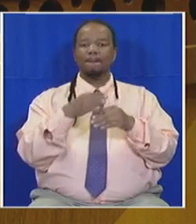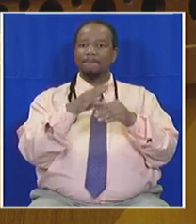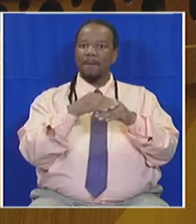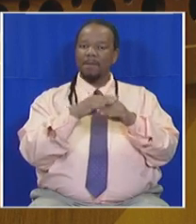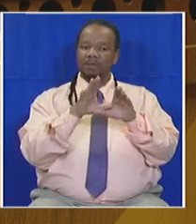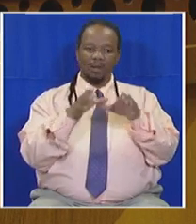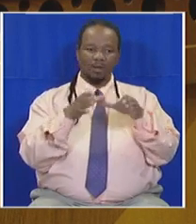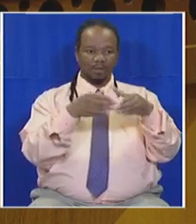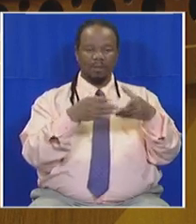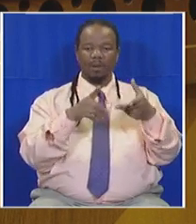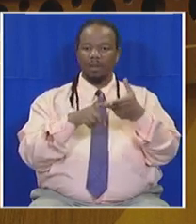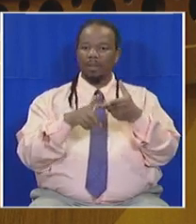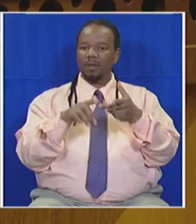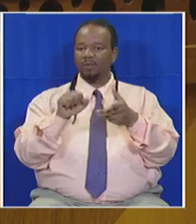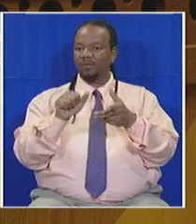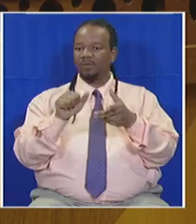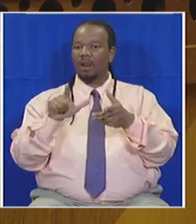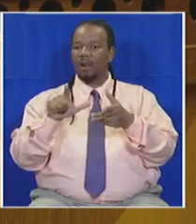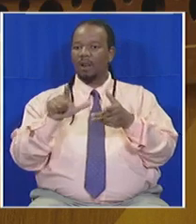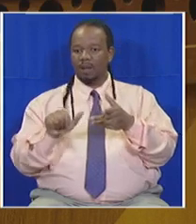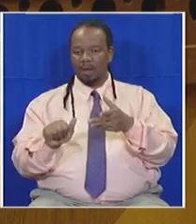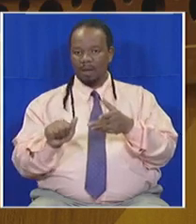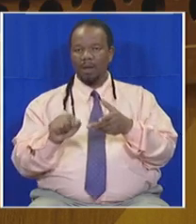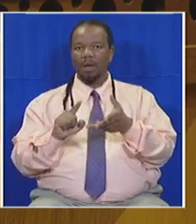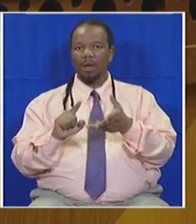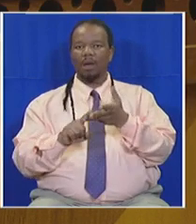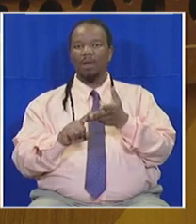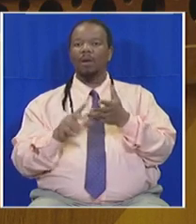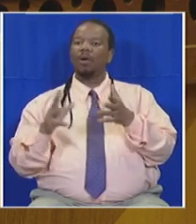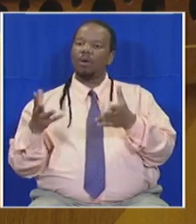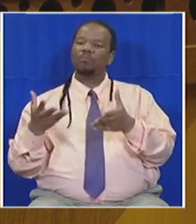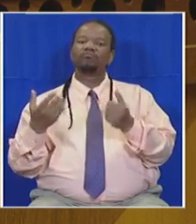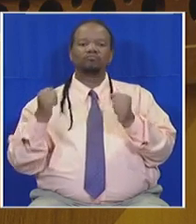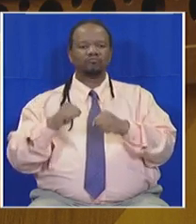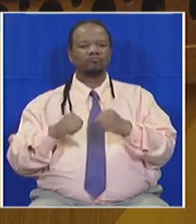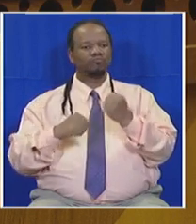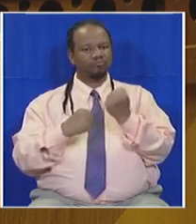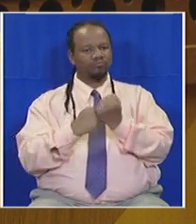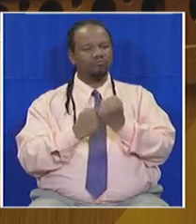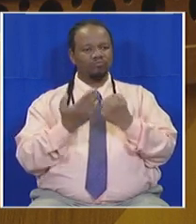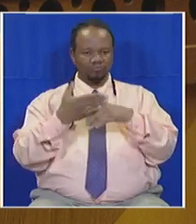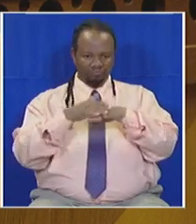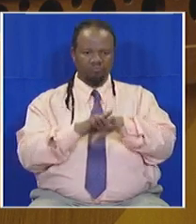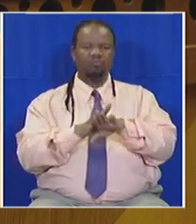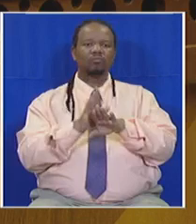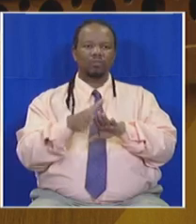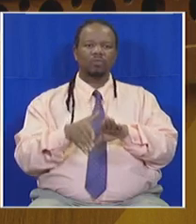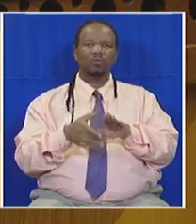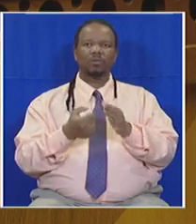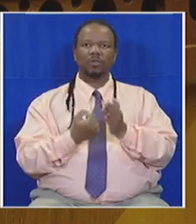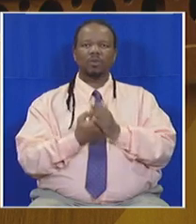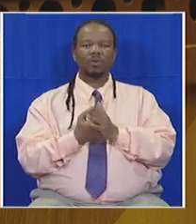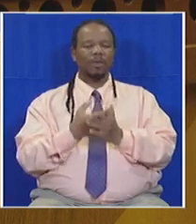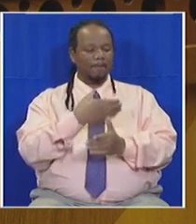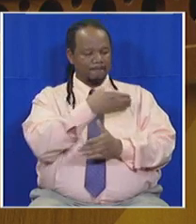Local Government Summit in 2017, resolved to support the implementation of the IUDF. The President's